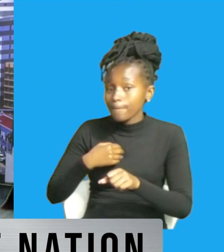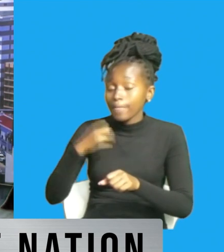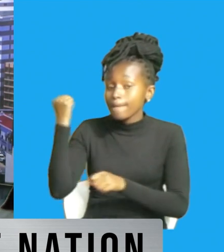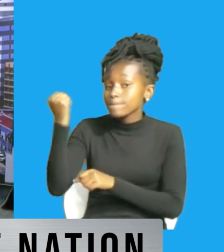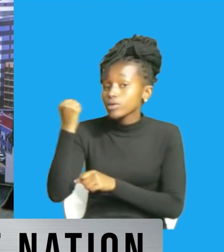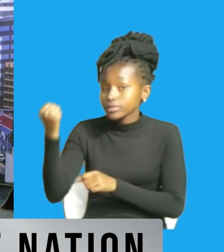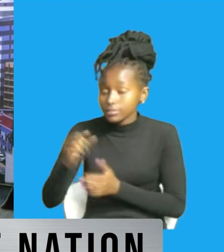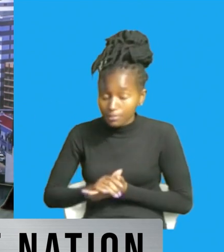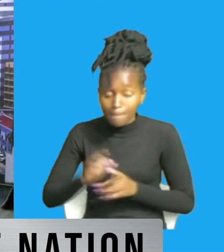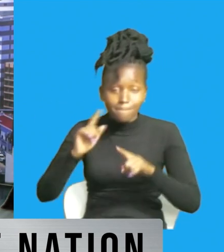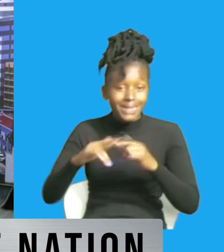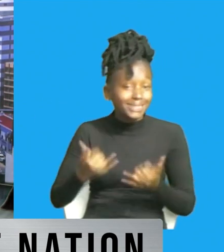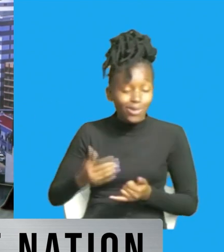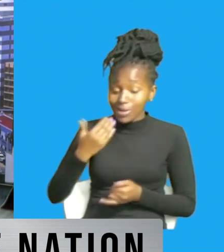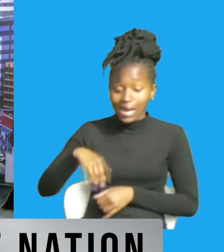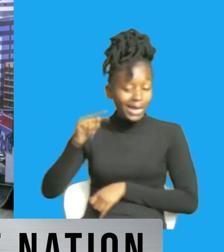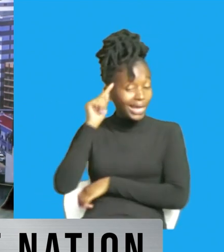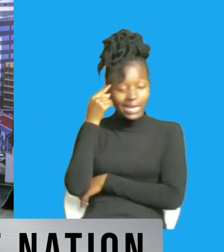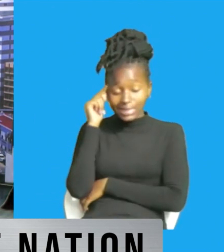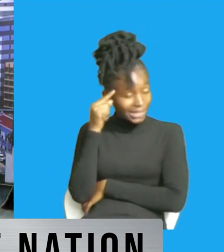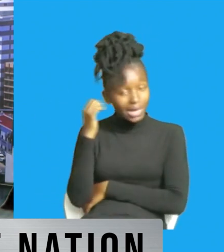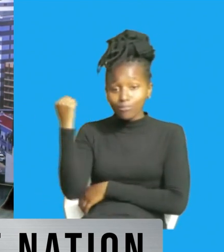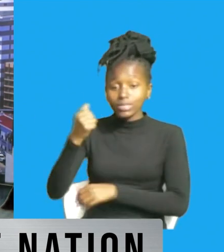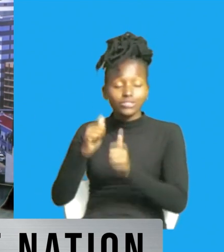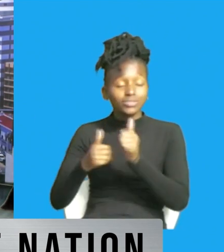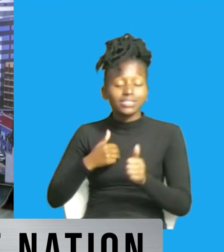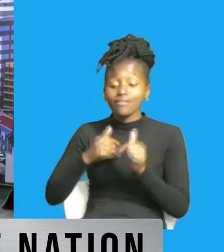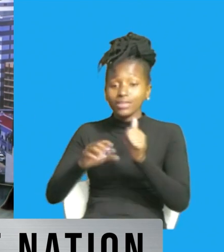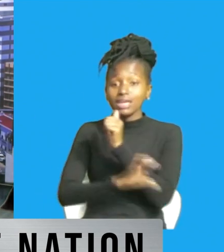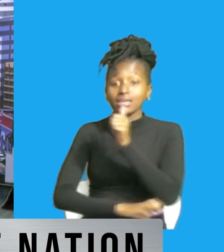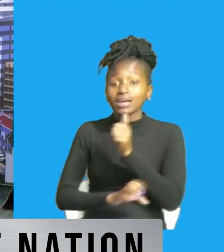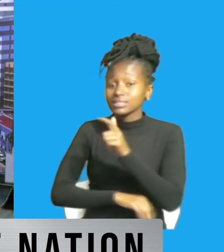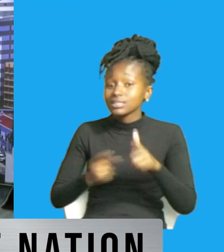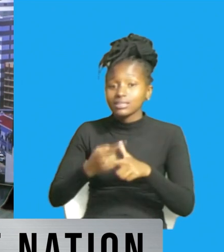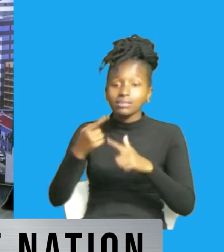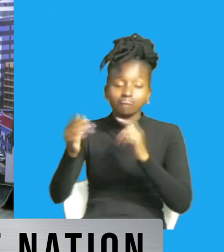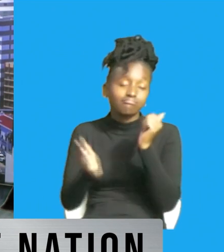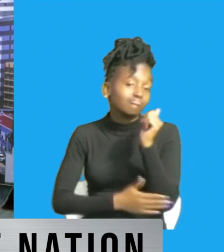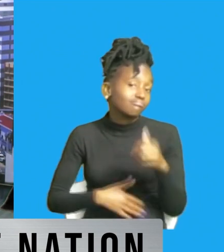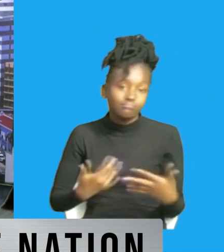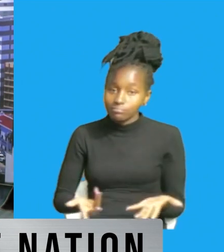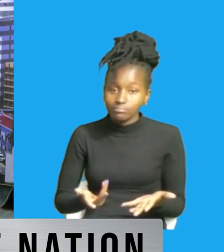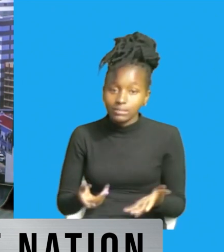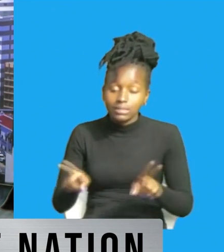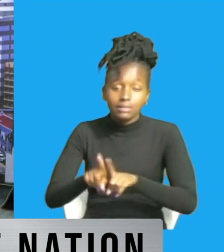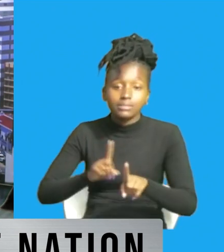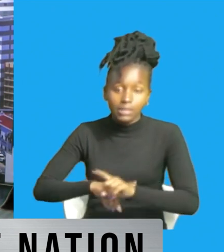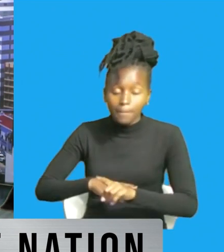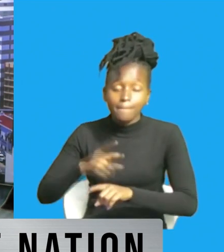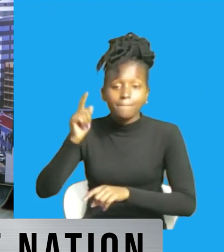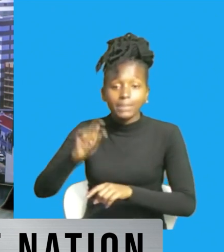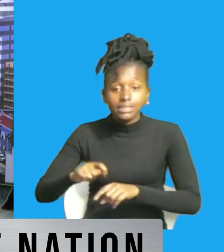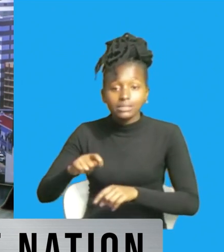attracts is actually a bad IBC. And that is really something that I feel that we need to deal